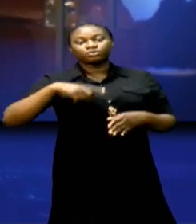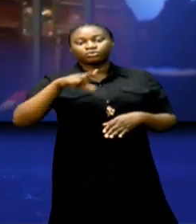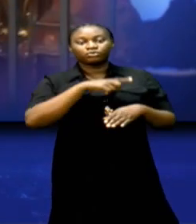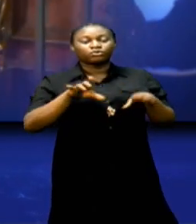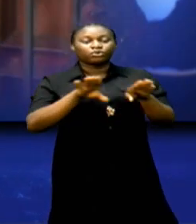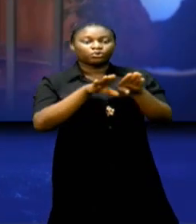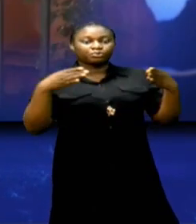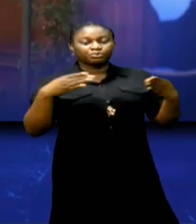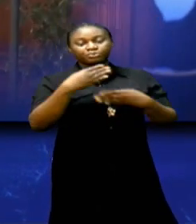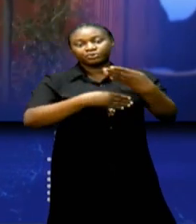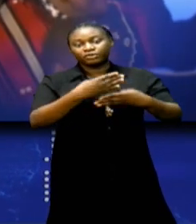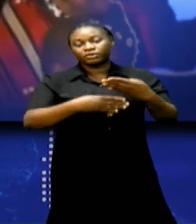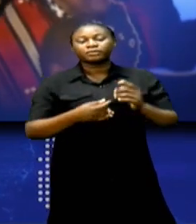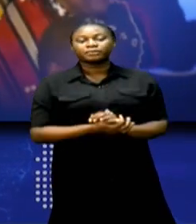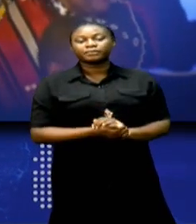proceedings.